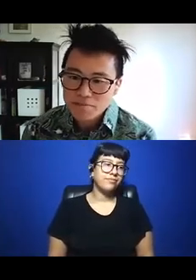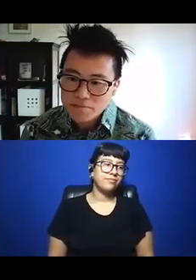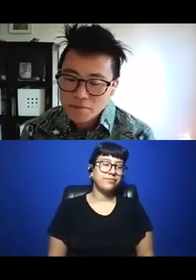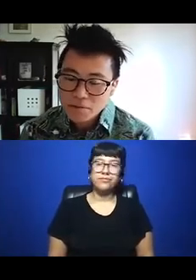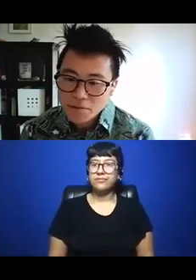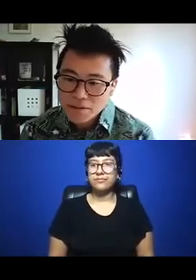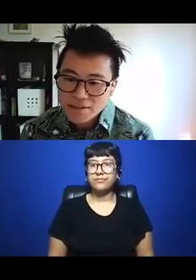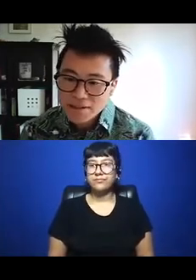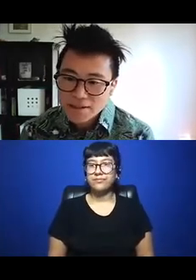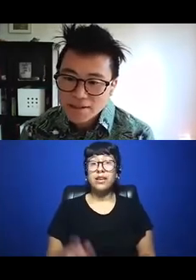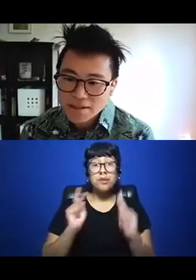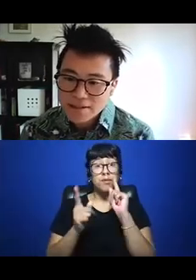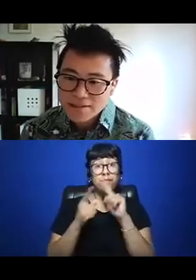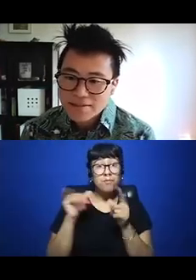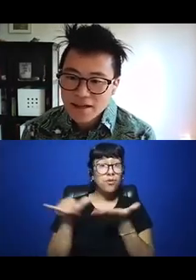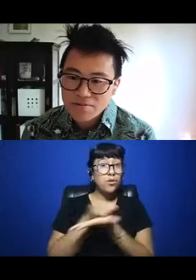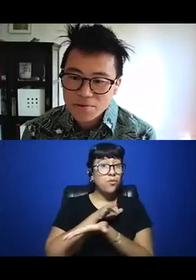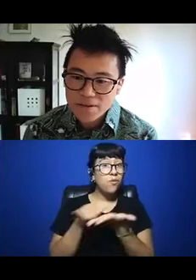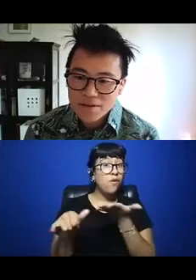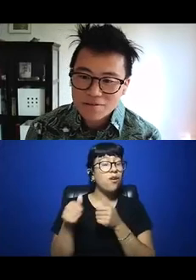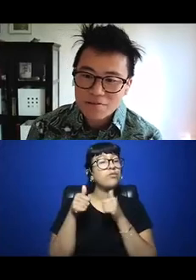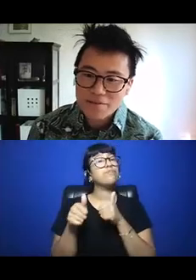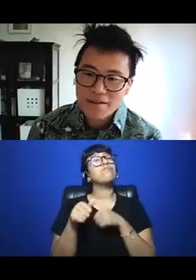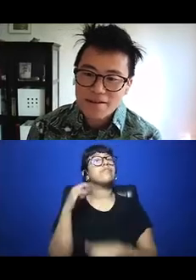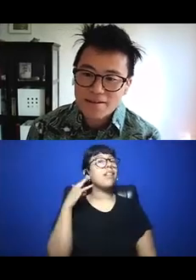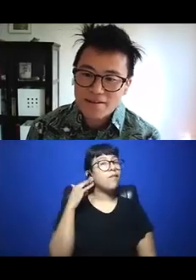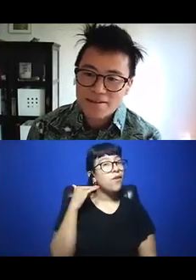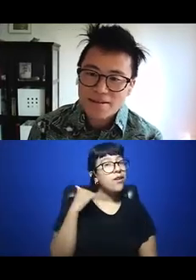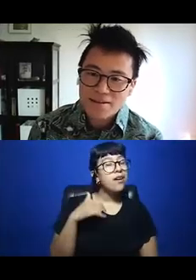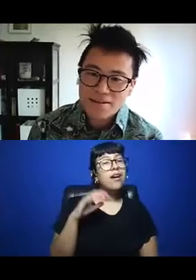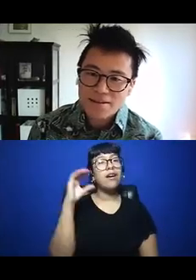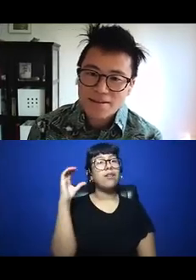People joining from New York, Southern California, Colombia.